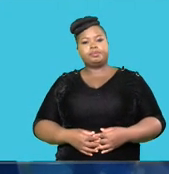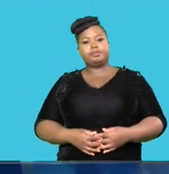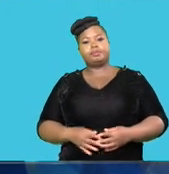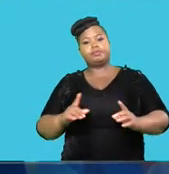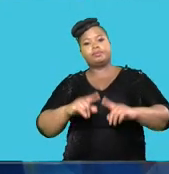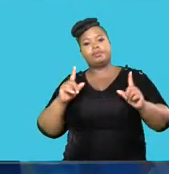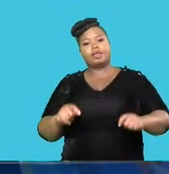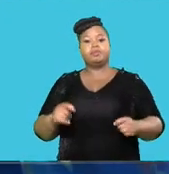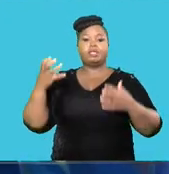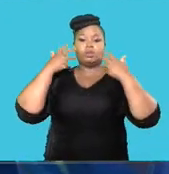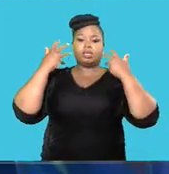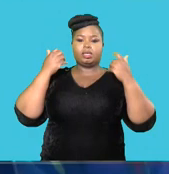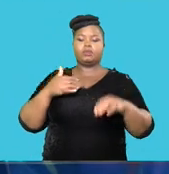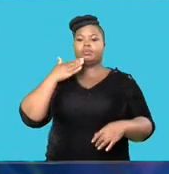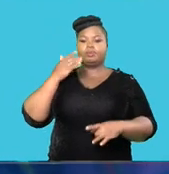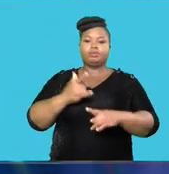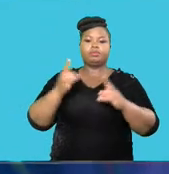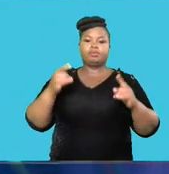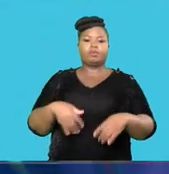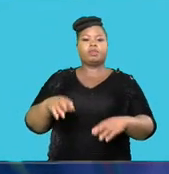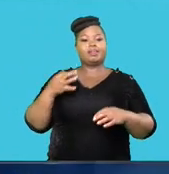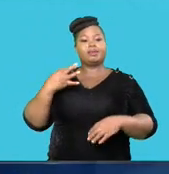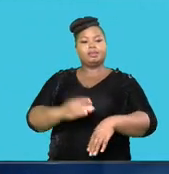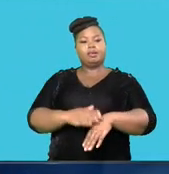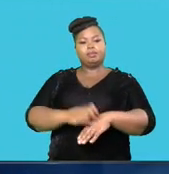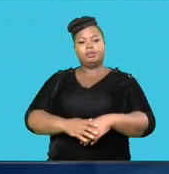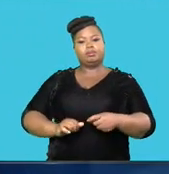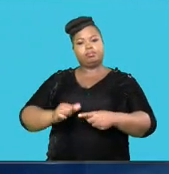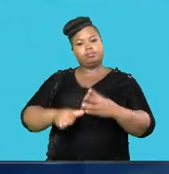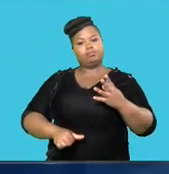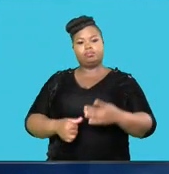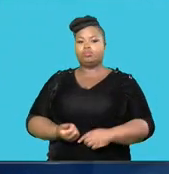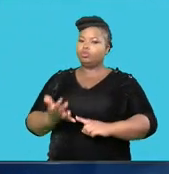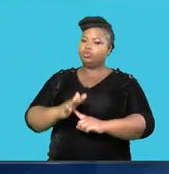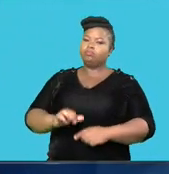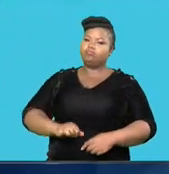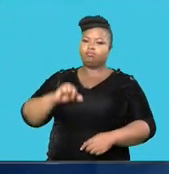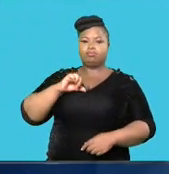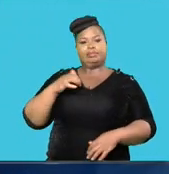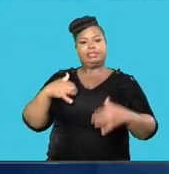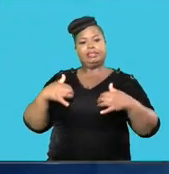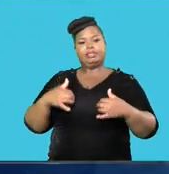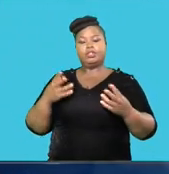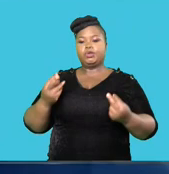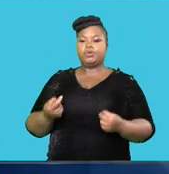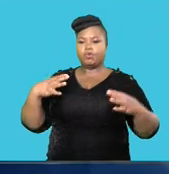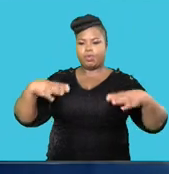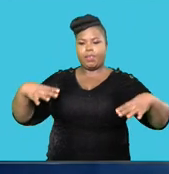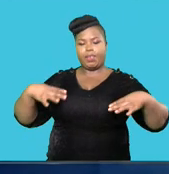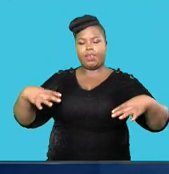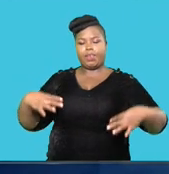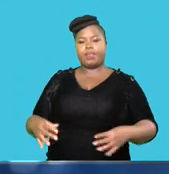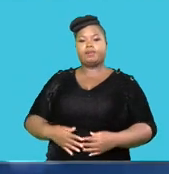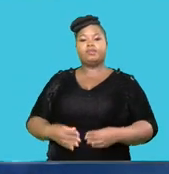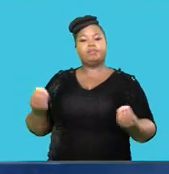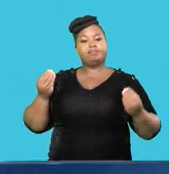The Cape Town Tigers, who have won the national championship 3 times in a row, proudly show their eagerly awaited new outfit.